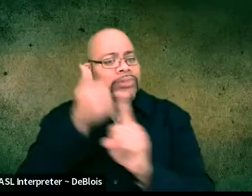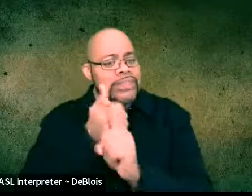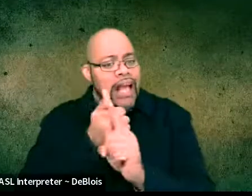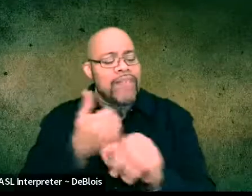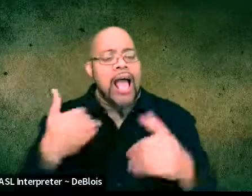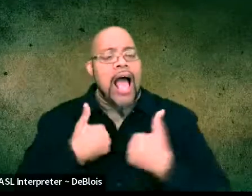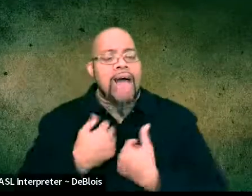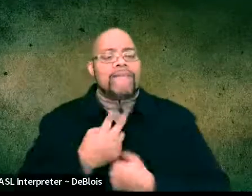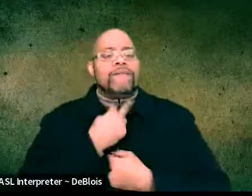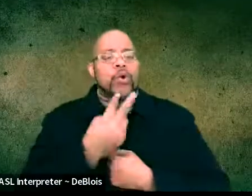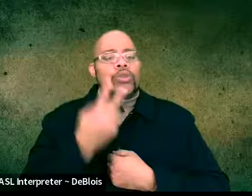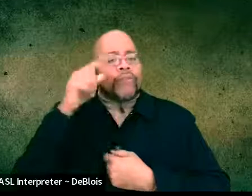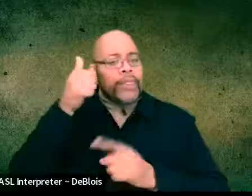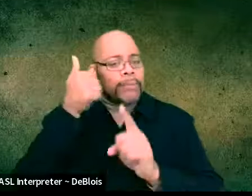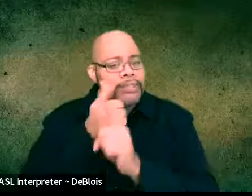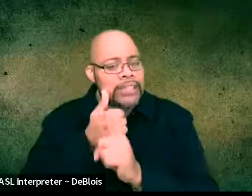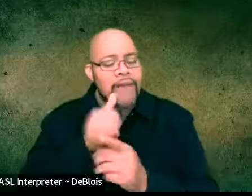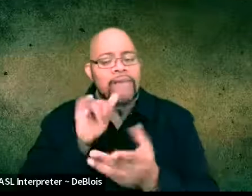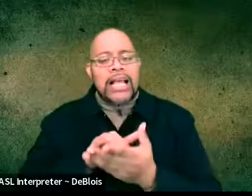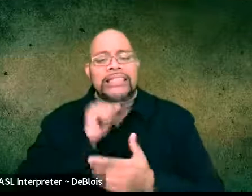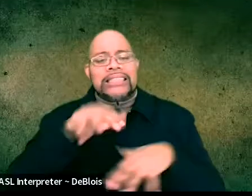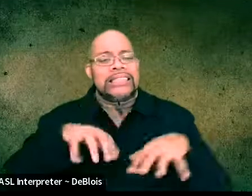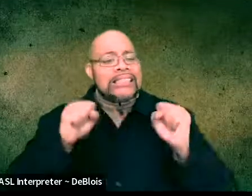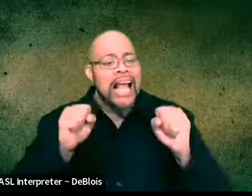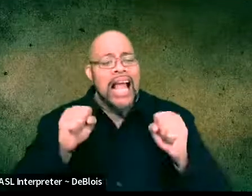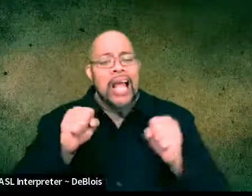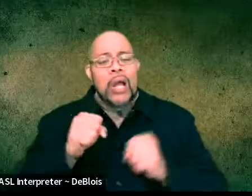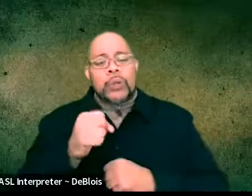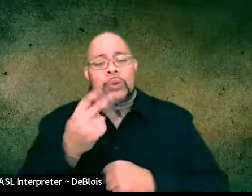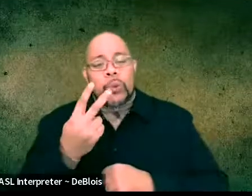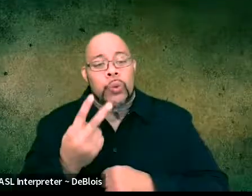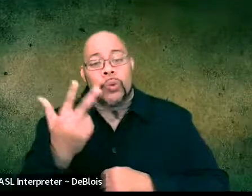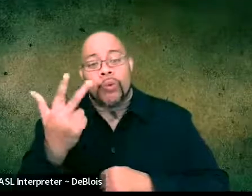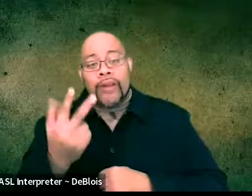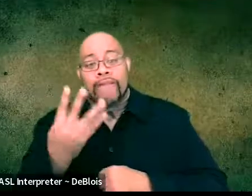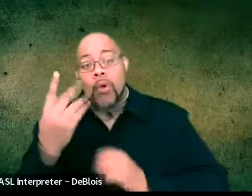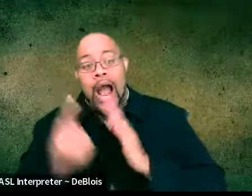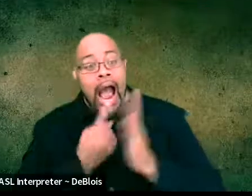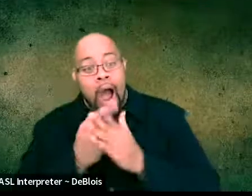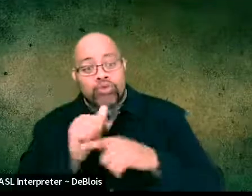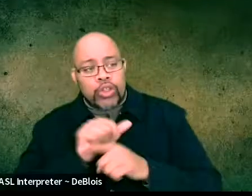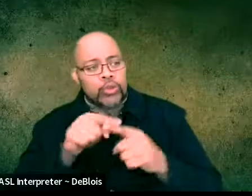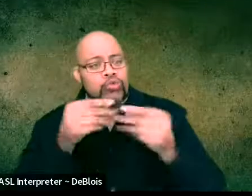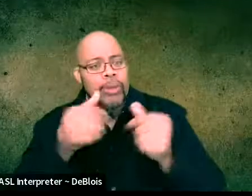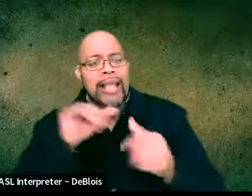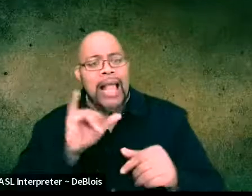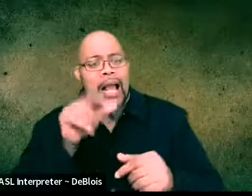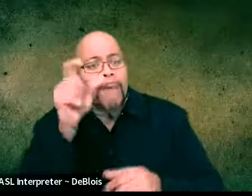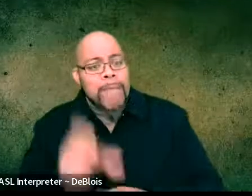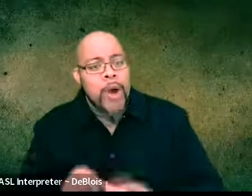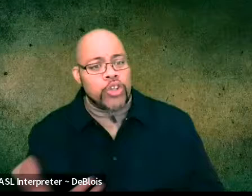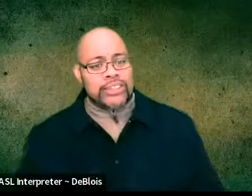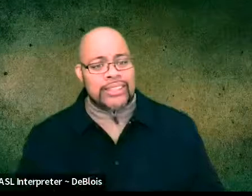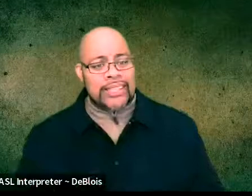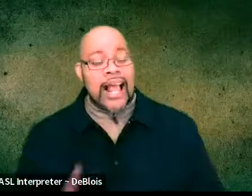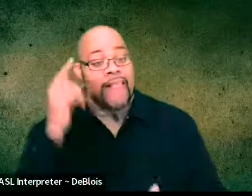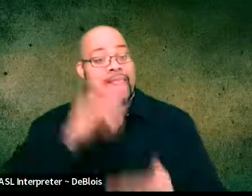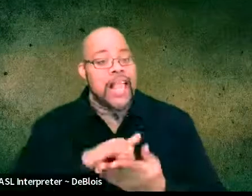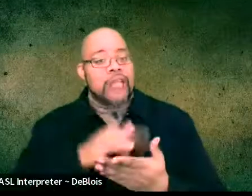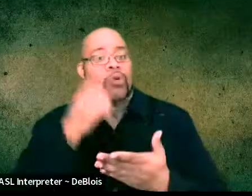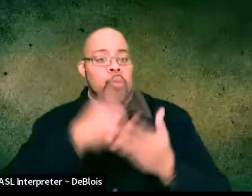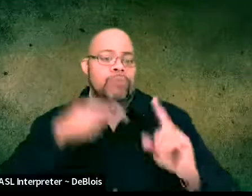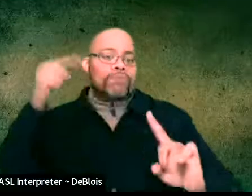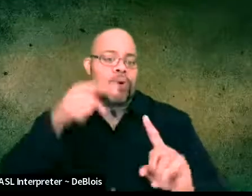have a voice for themselves, that it doesn't take a 2, 3, 4 hour training for you to just treat me like a person, because that's what I think it comes down